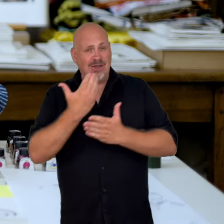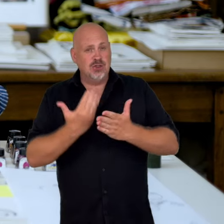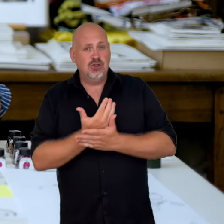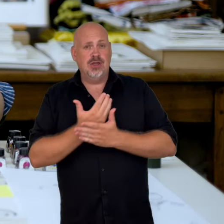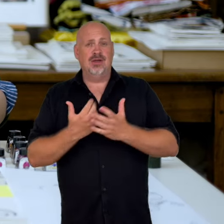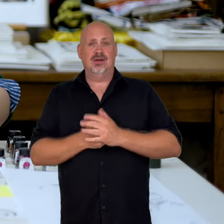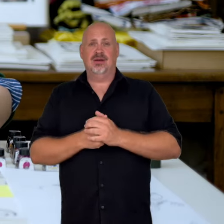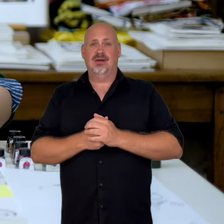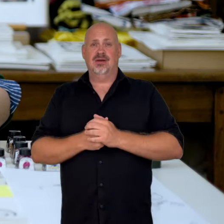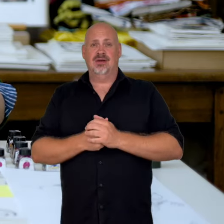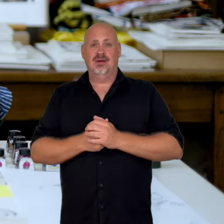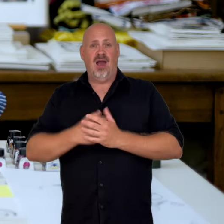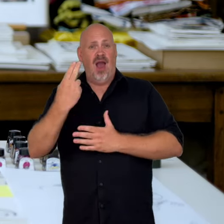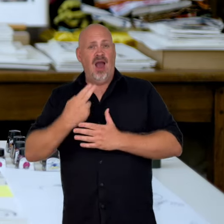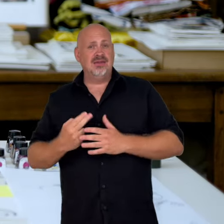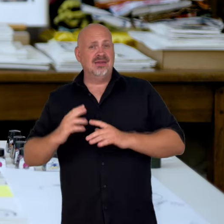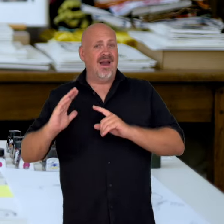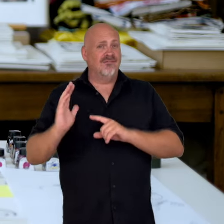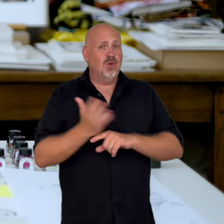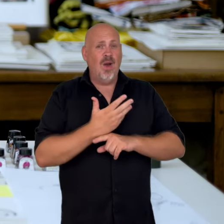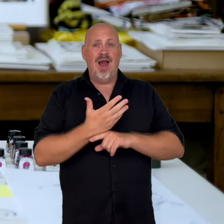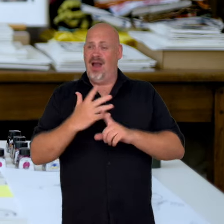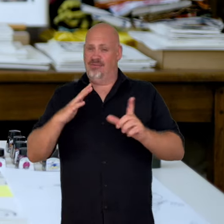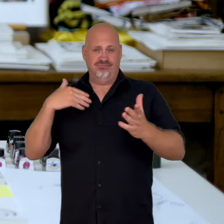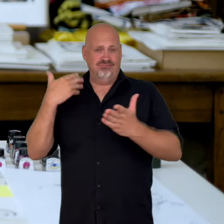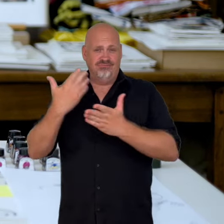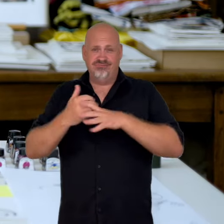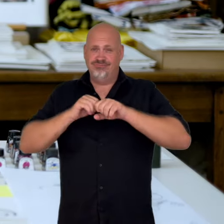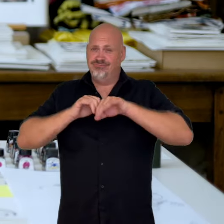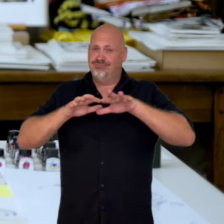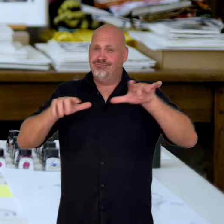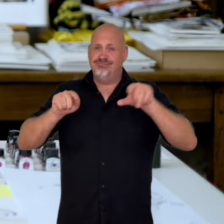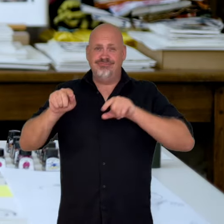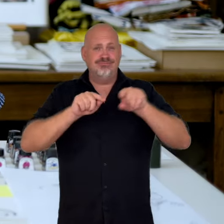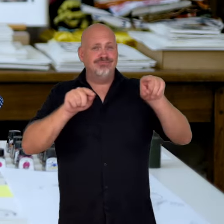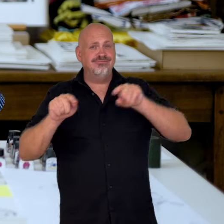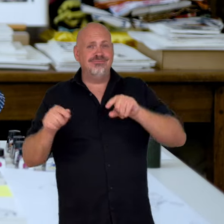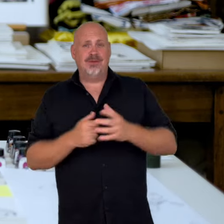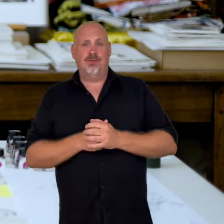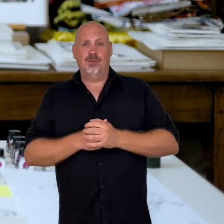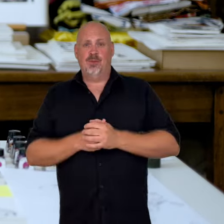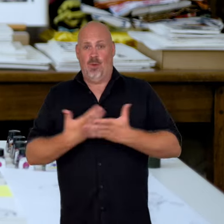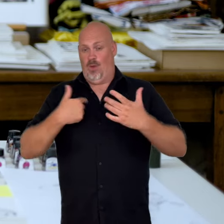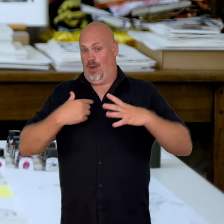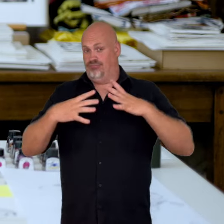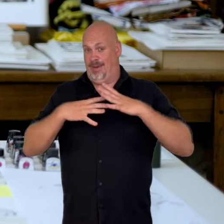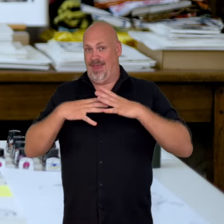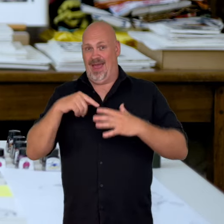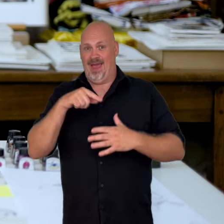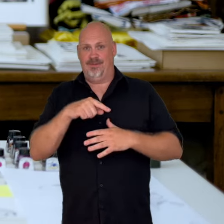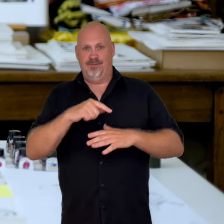ties, all of the worlds of its usage and into fashion, art, and